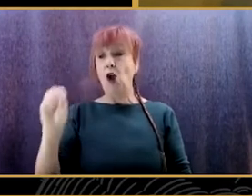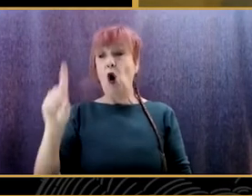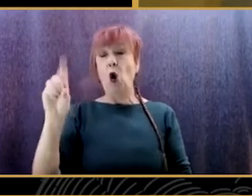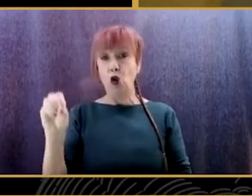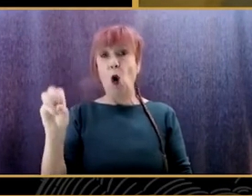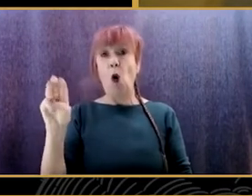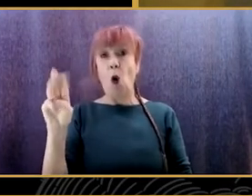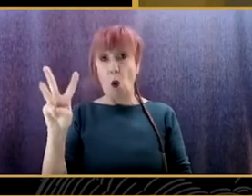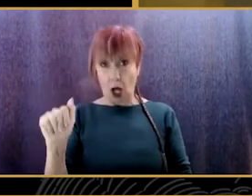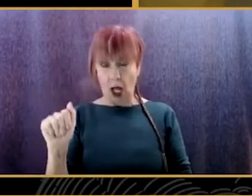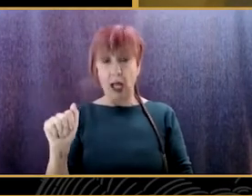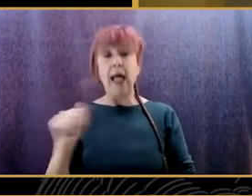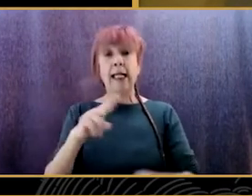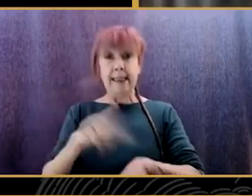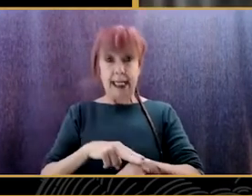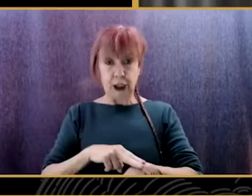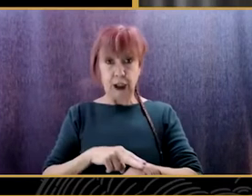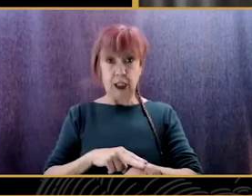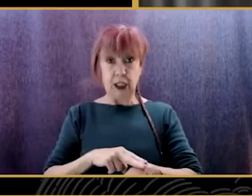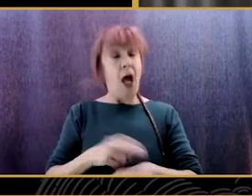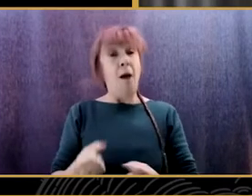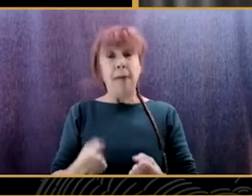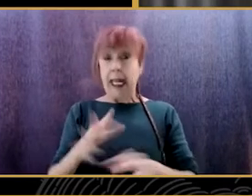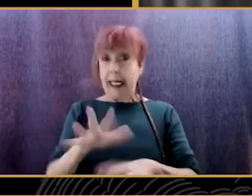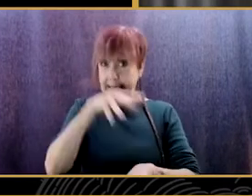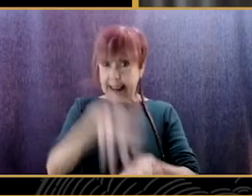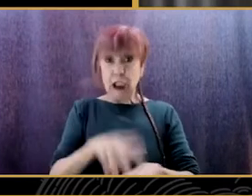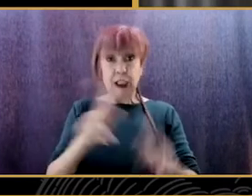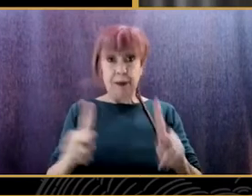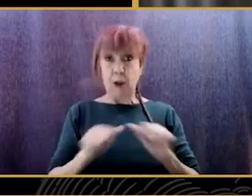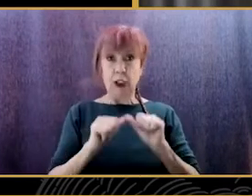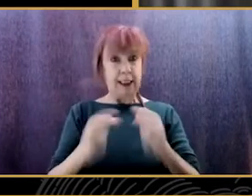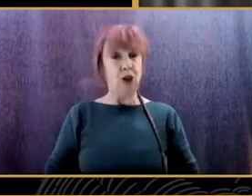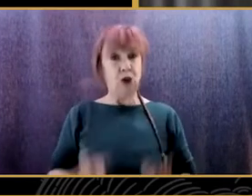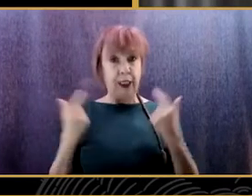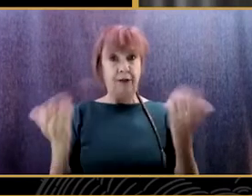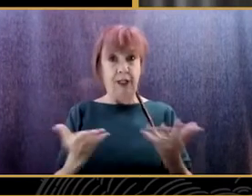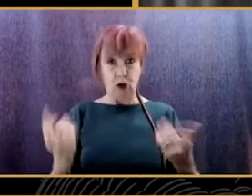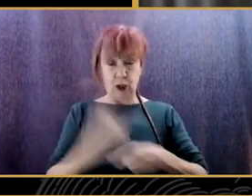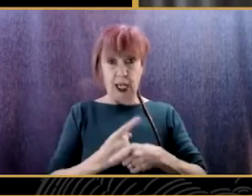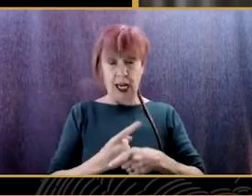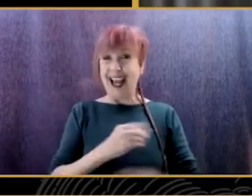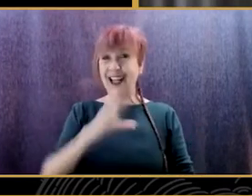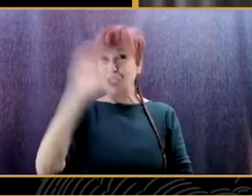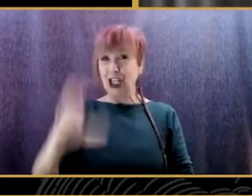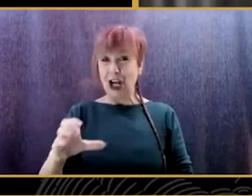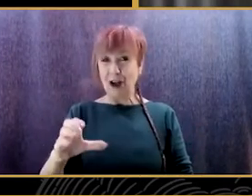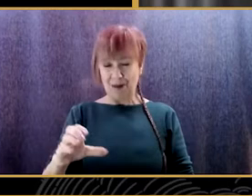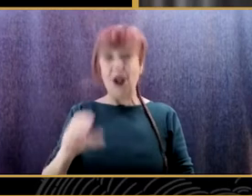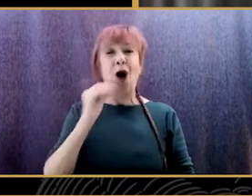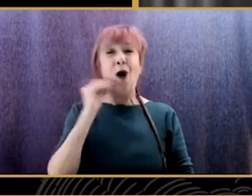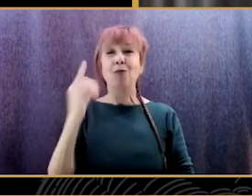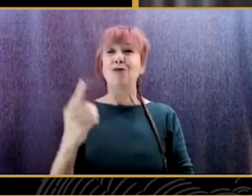among other indigenous nations. Indigenous people continue to live here today, and Chicago is